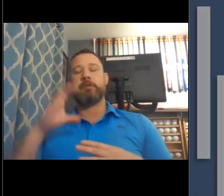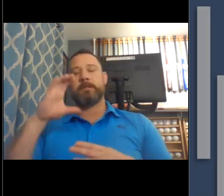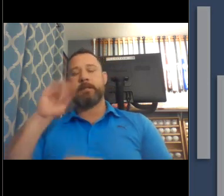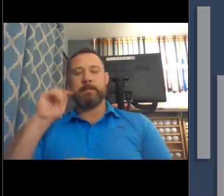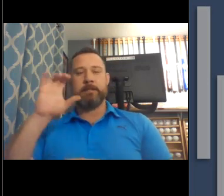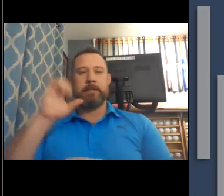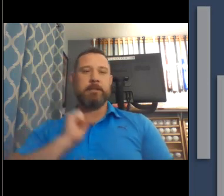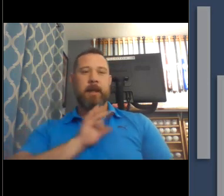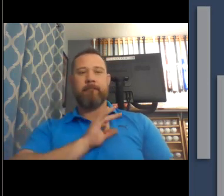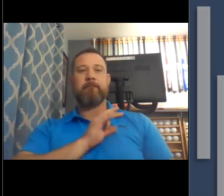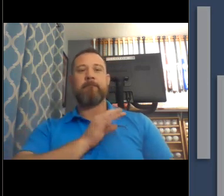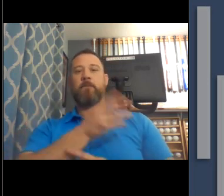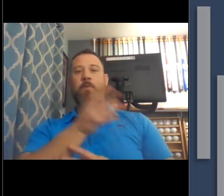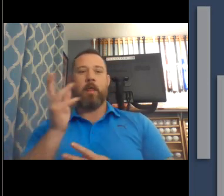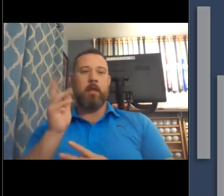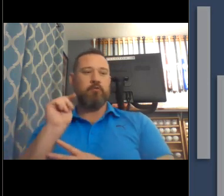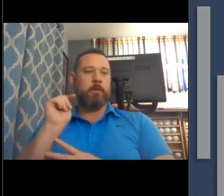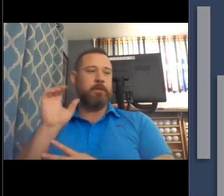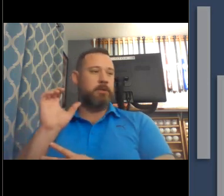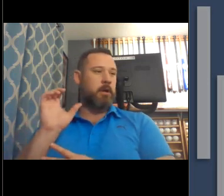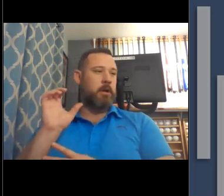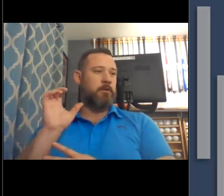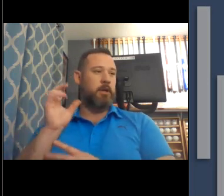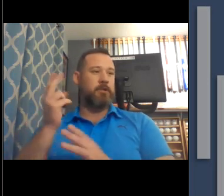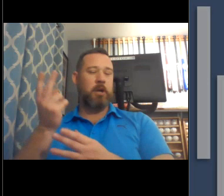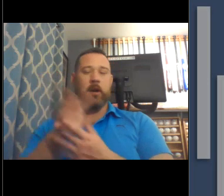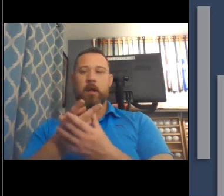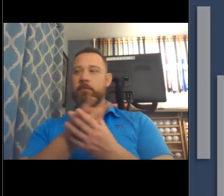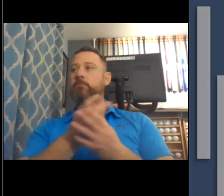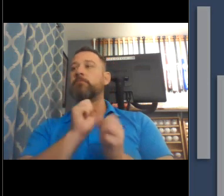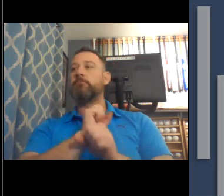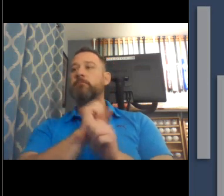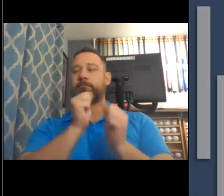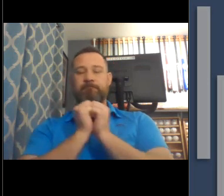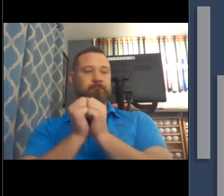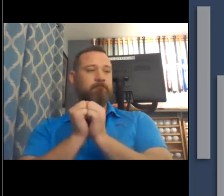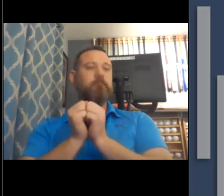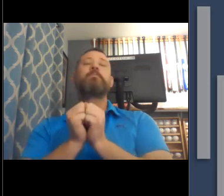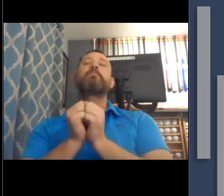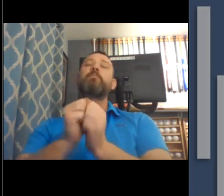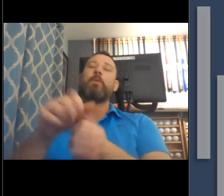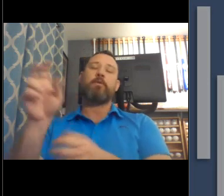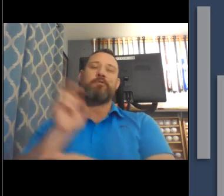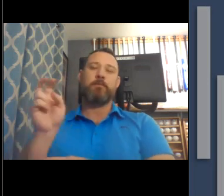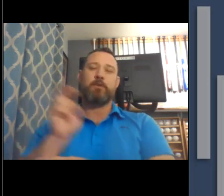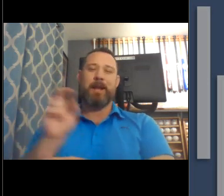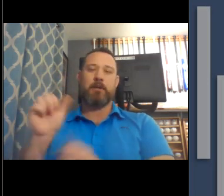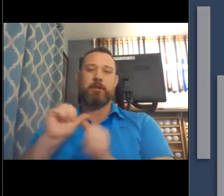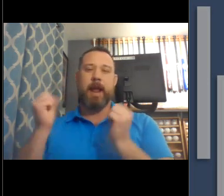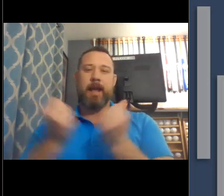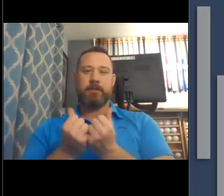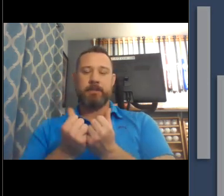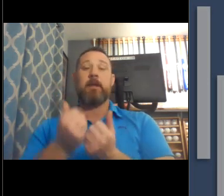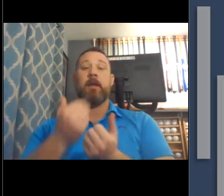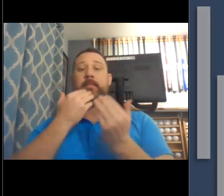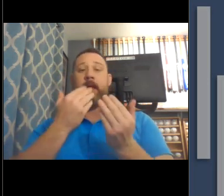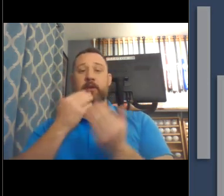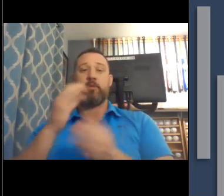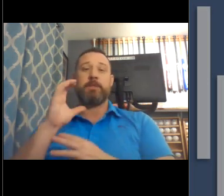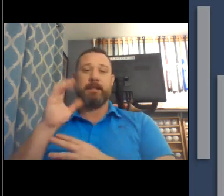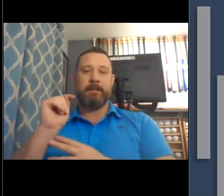staff, and fellow transportation colleagues. I'm Keith Williams with the Shasta Regional Transportation Agency. Thank you to